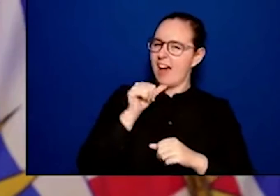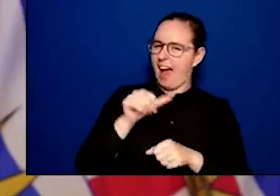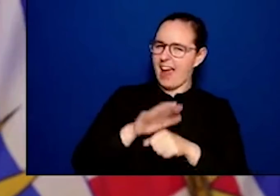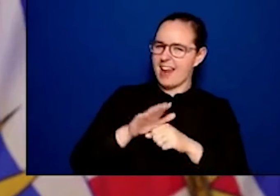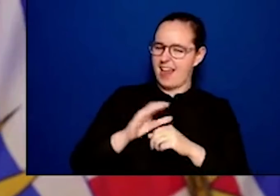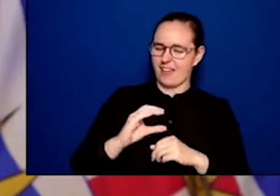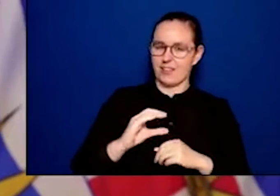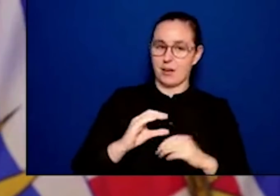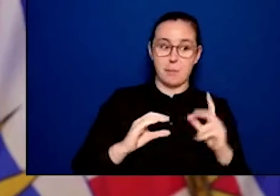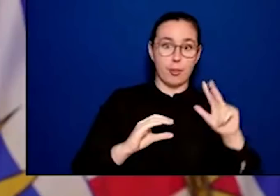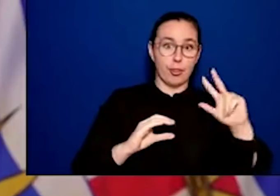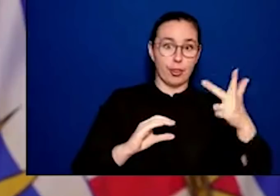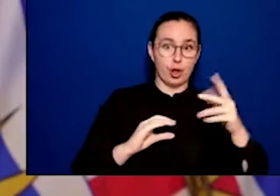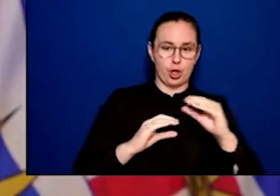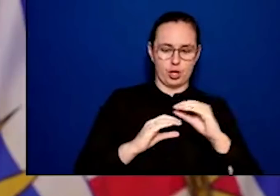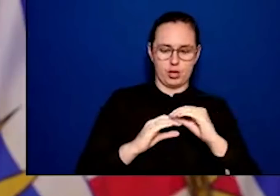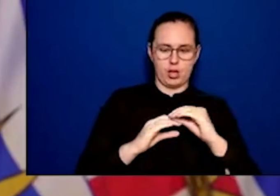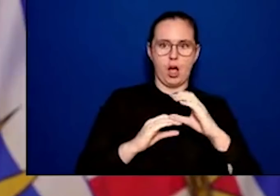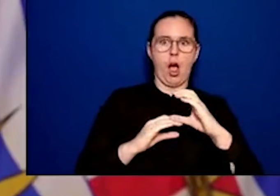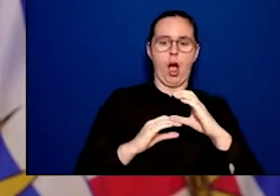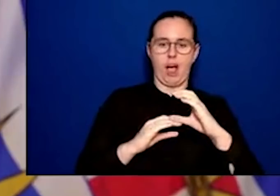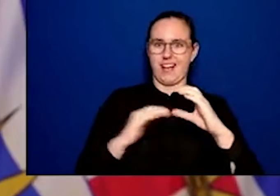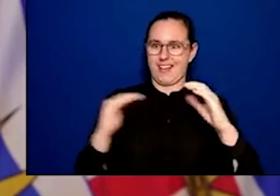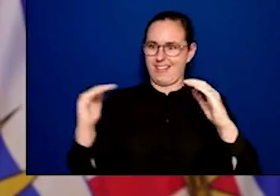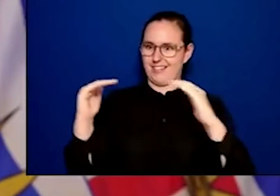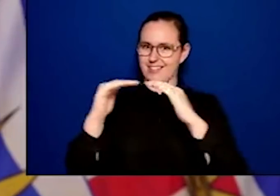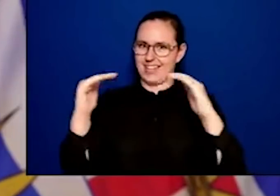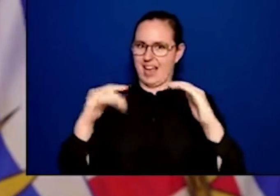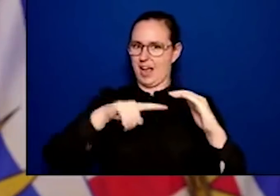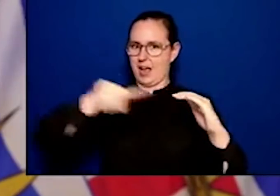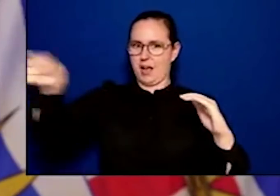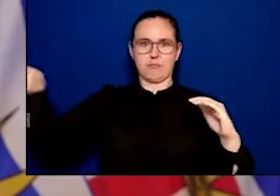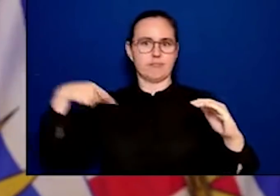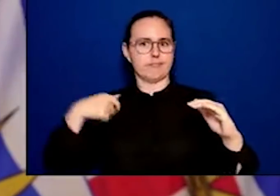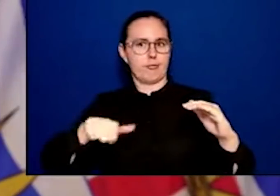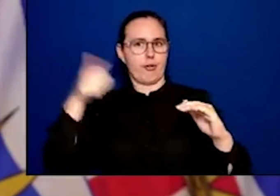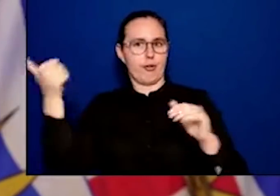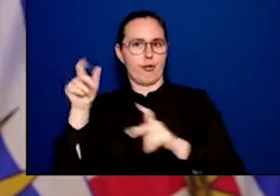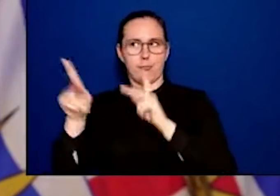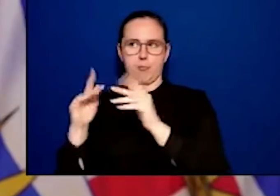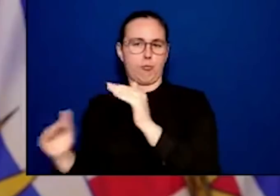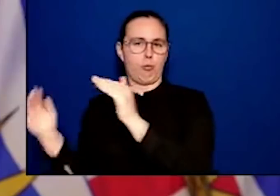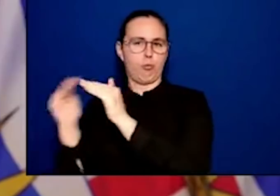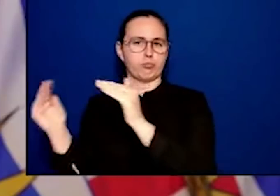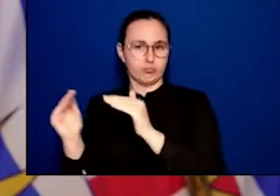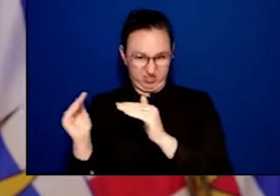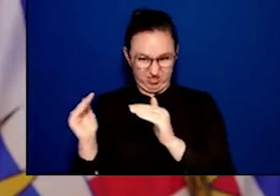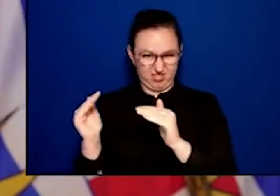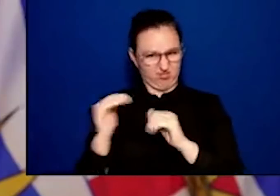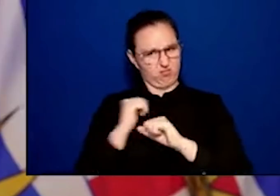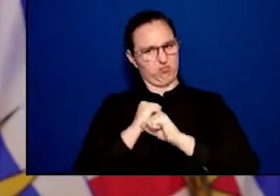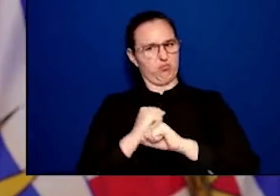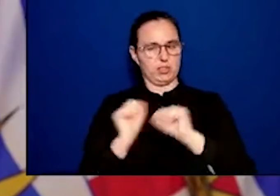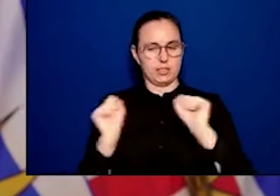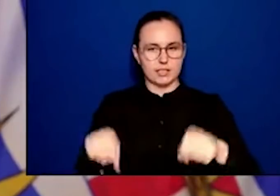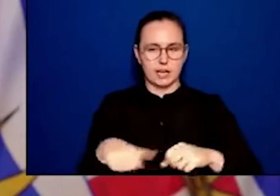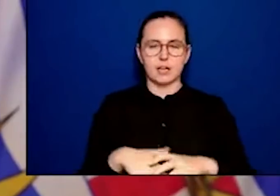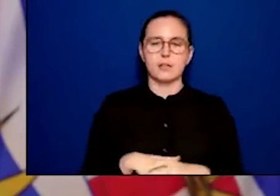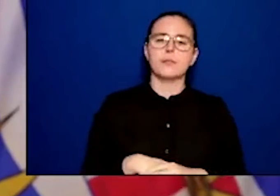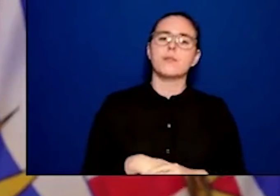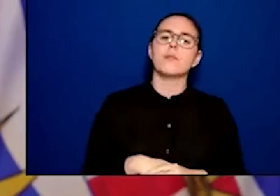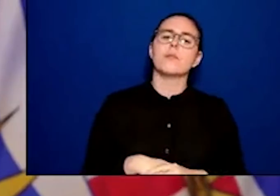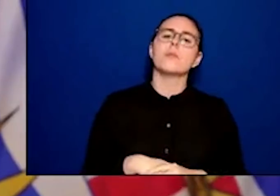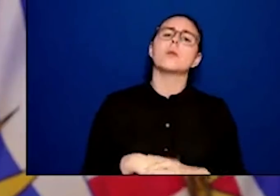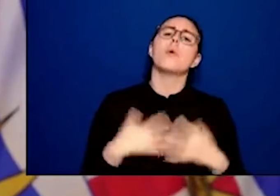doses have. And so that is an important indication of a way to protect people who are most at risk for severe